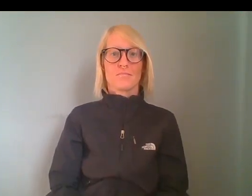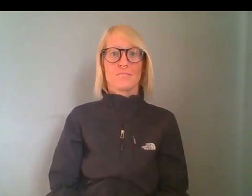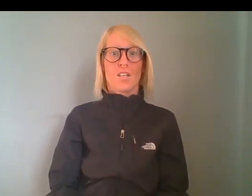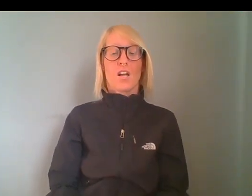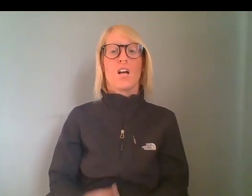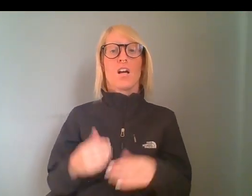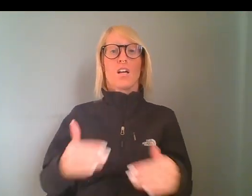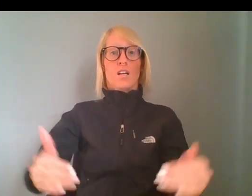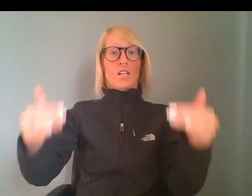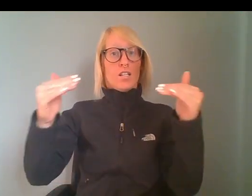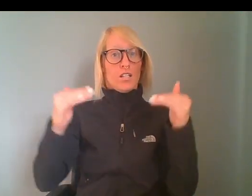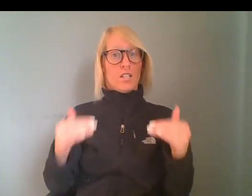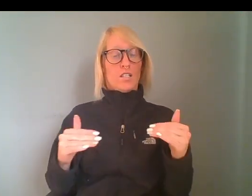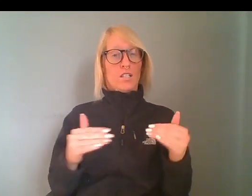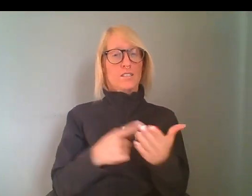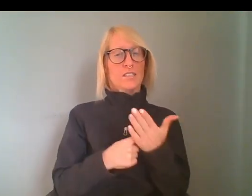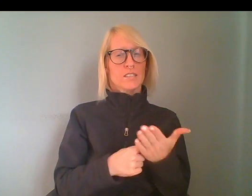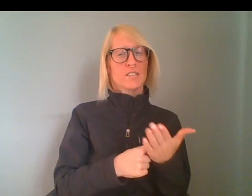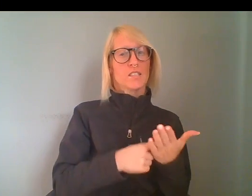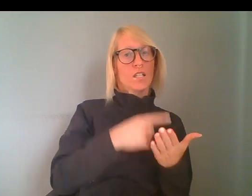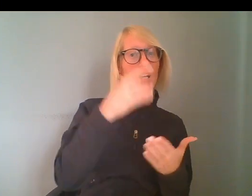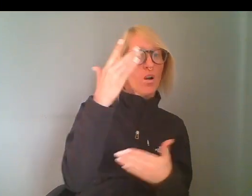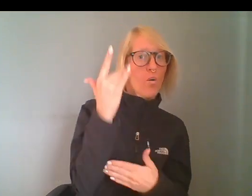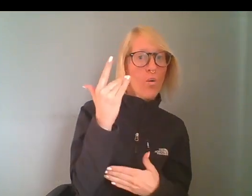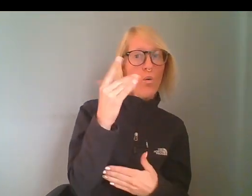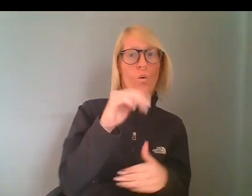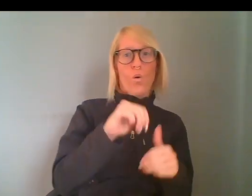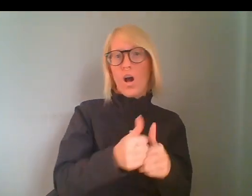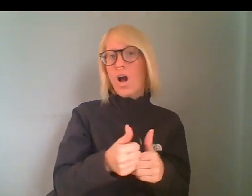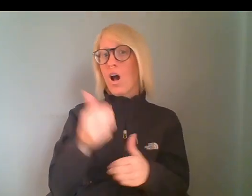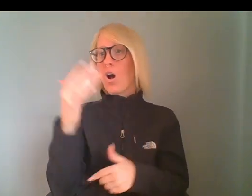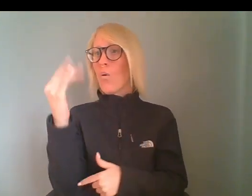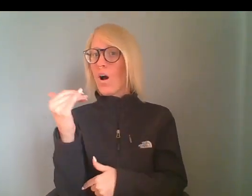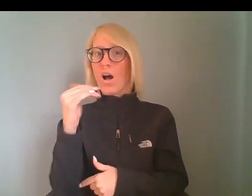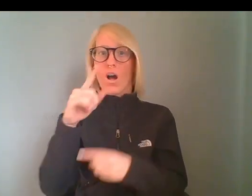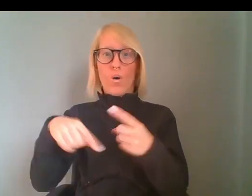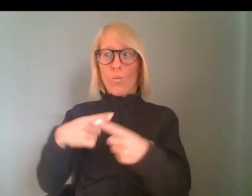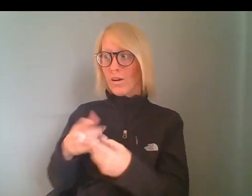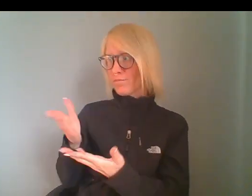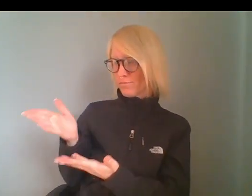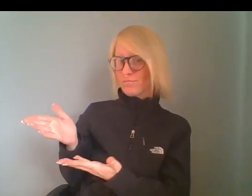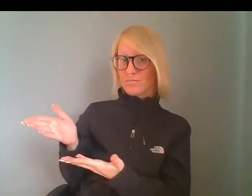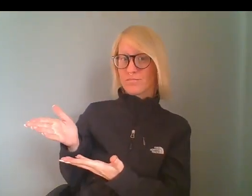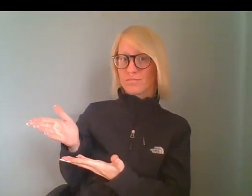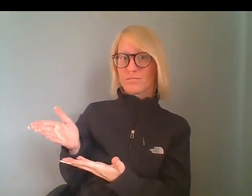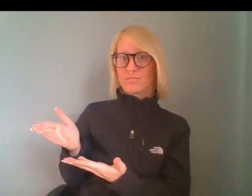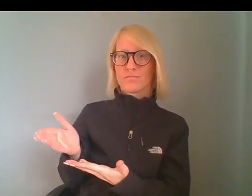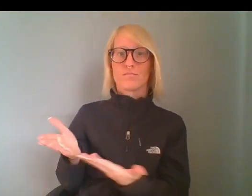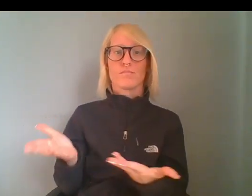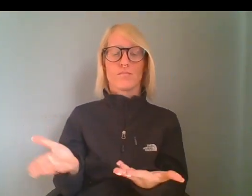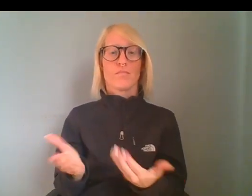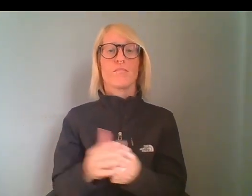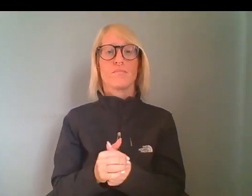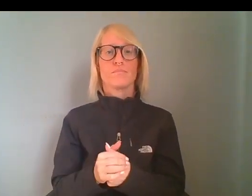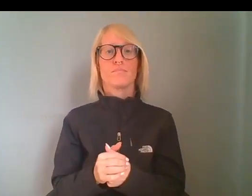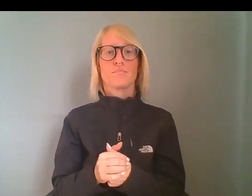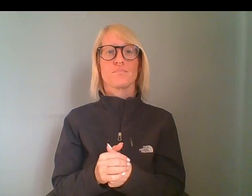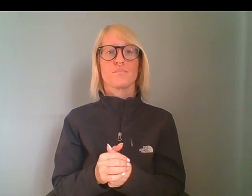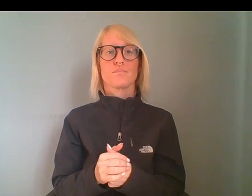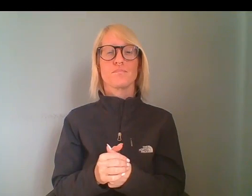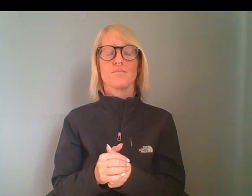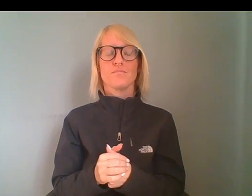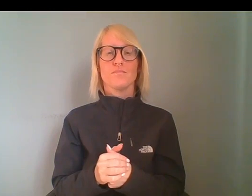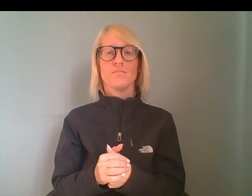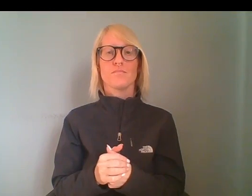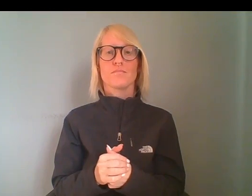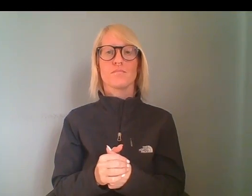when. So if you're thinking about social media tools, you think maybe I am ready to implement something at my nonprofit, let's talk about some ways that you